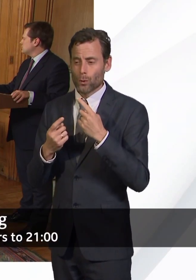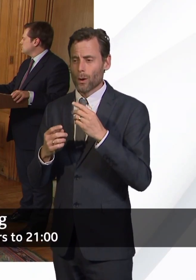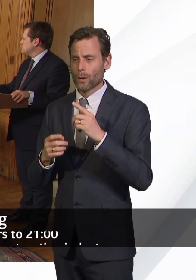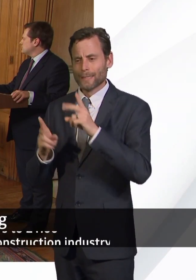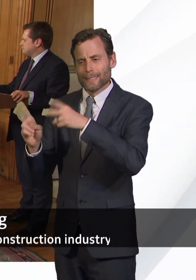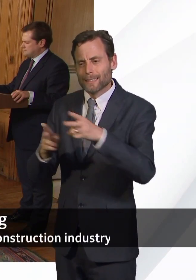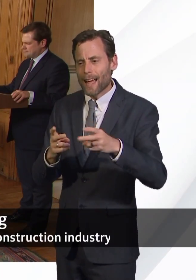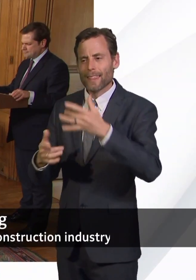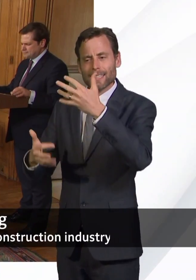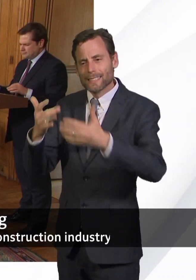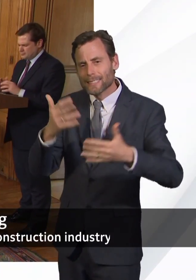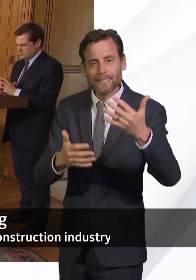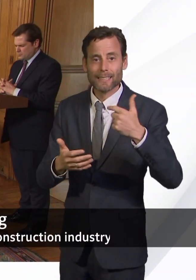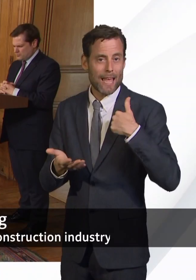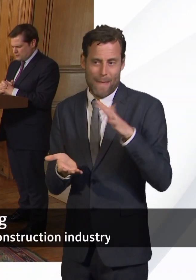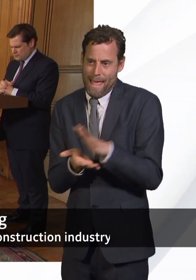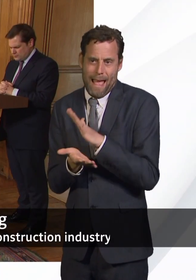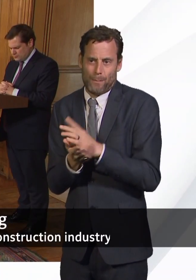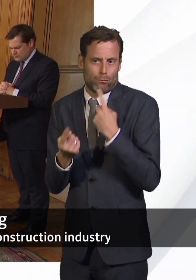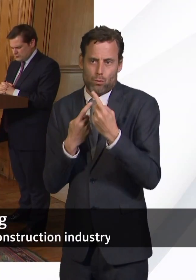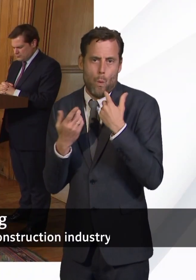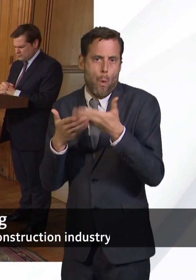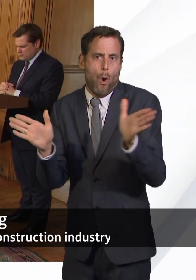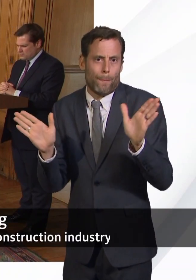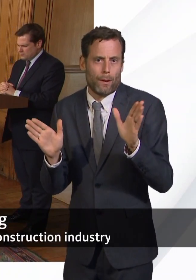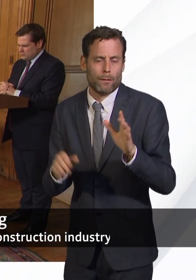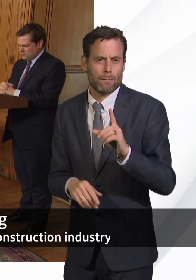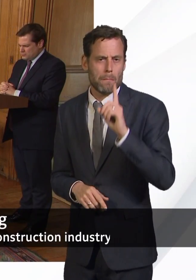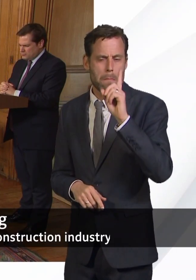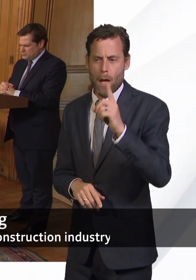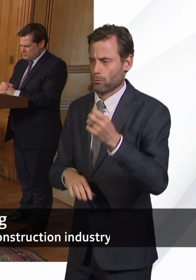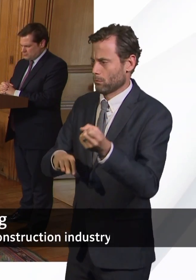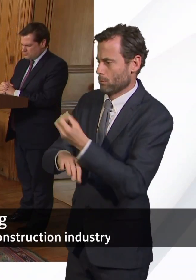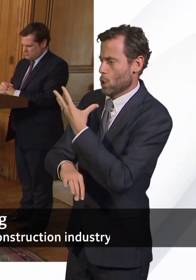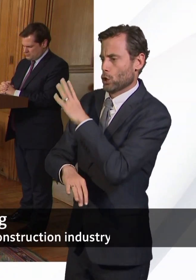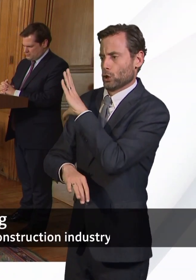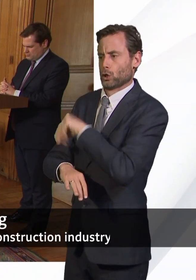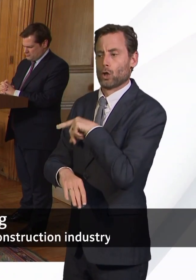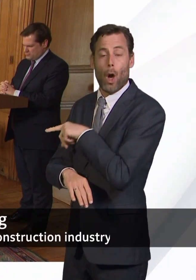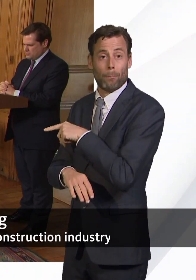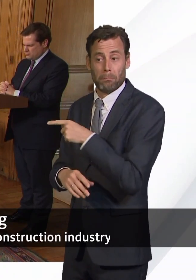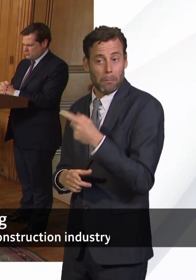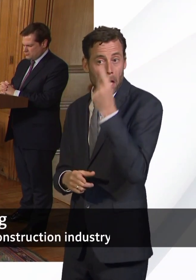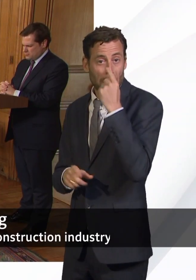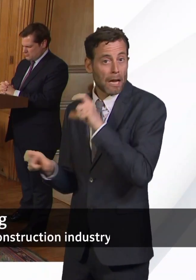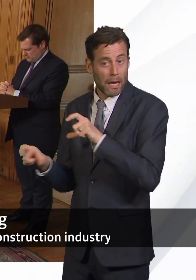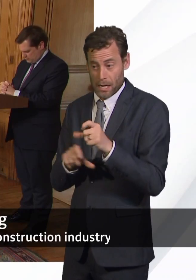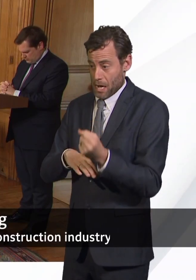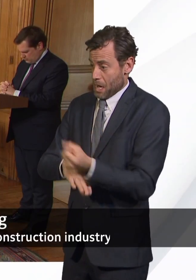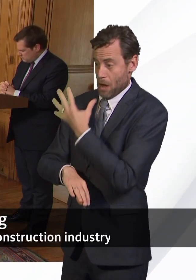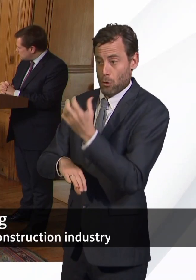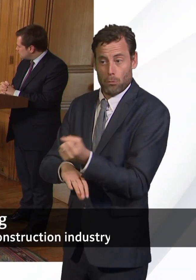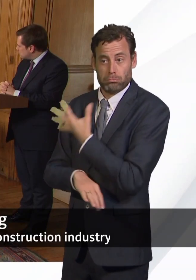on whatever occasion is necessary. But I think there is no reason why the death data can't be produced here and